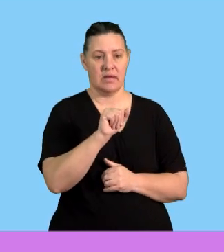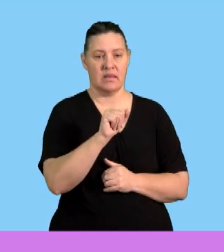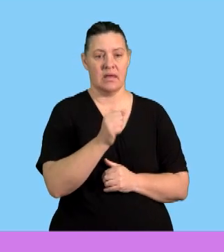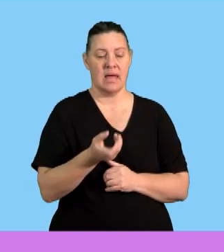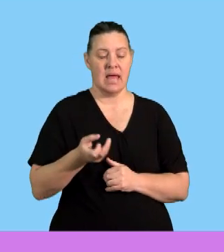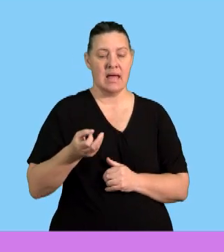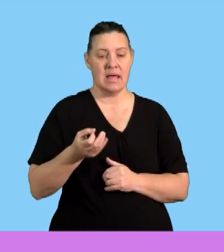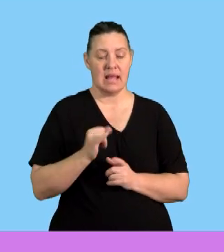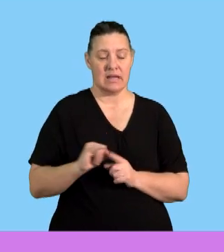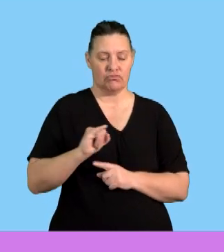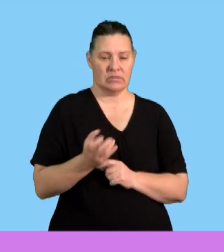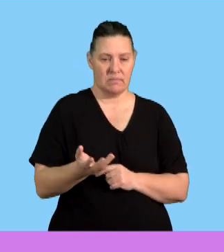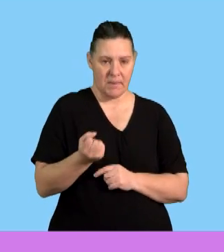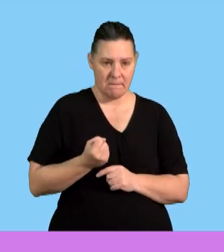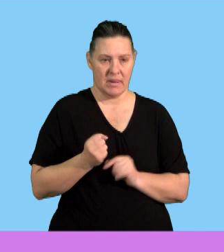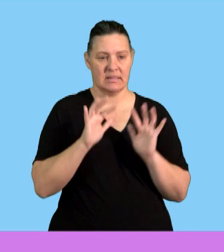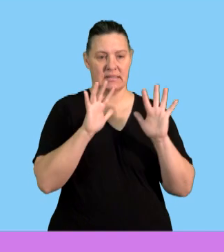interest gain. So it's